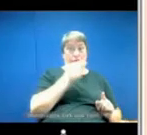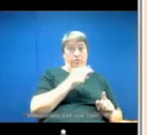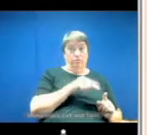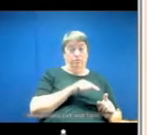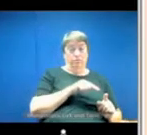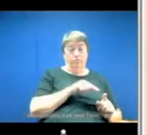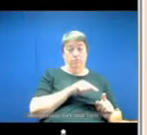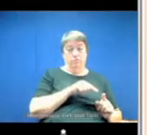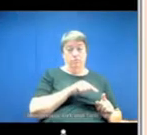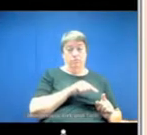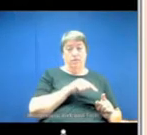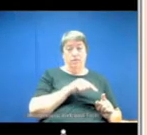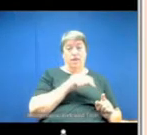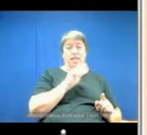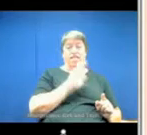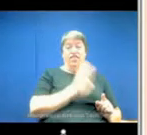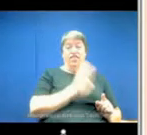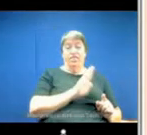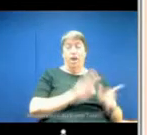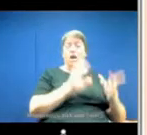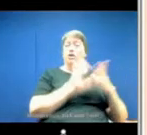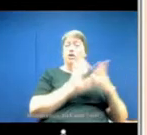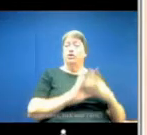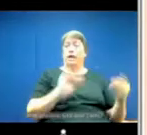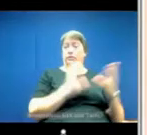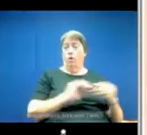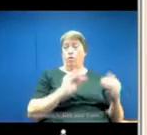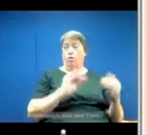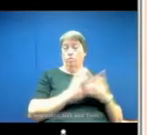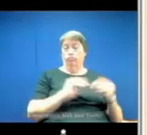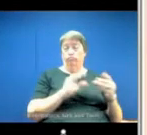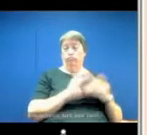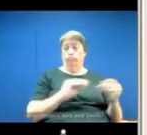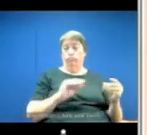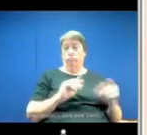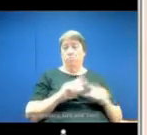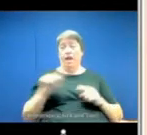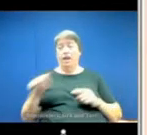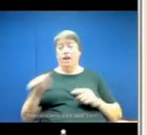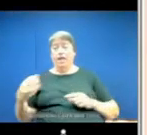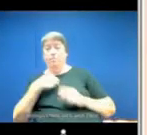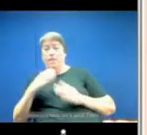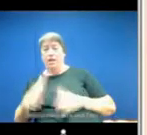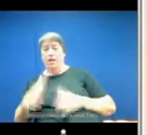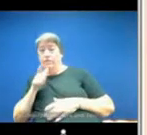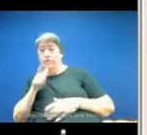and they're giving their testimony, and the plaintiff, who is deaf, wants to attend.